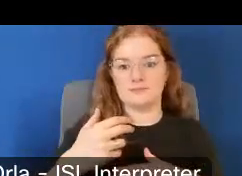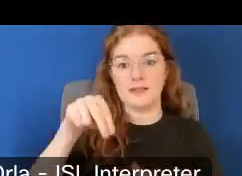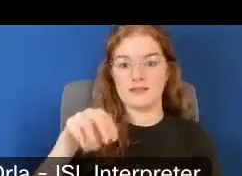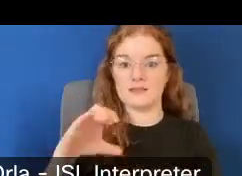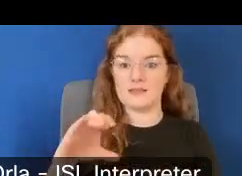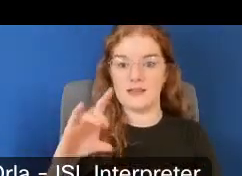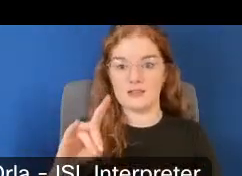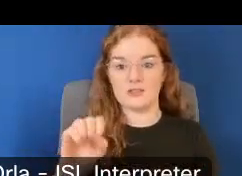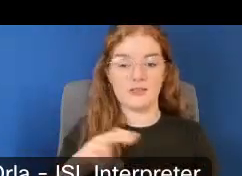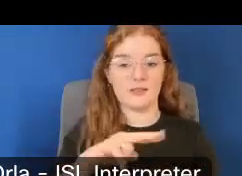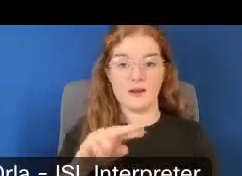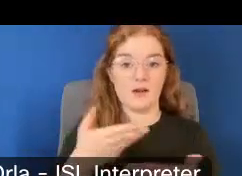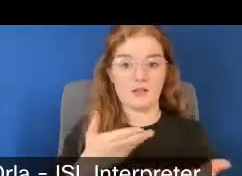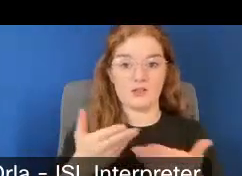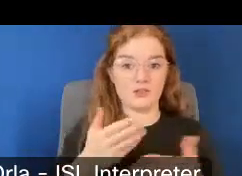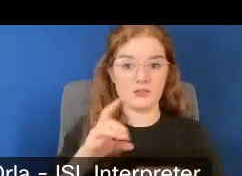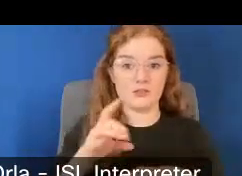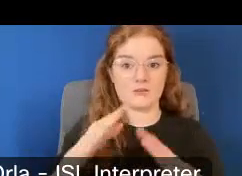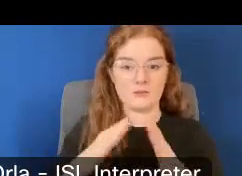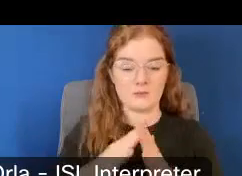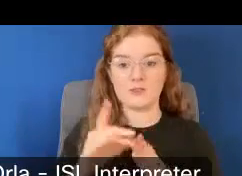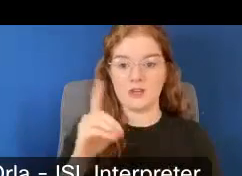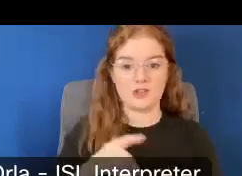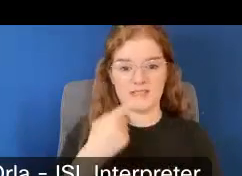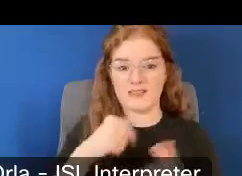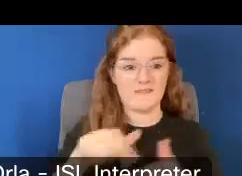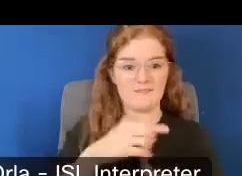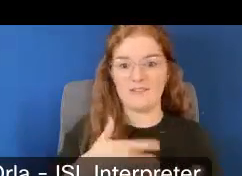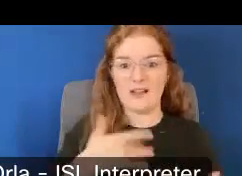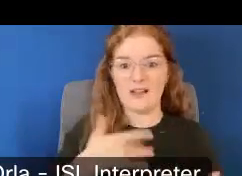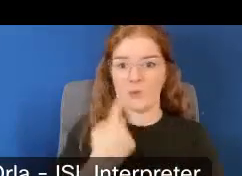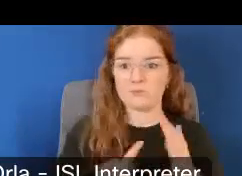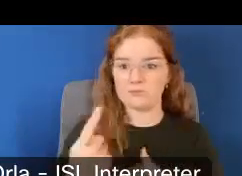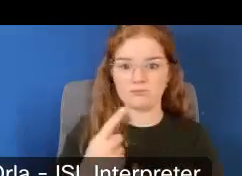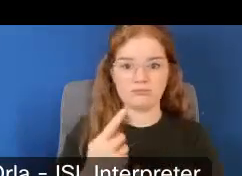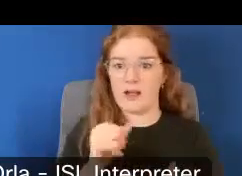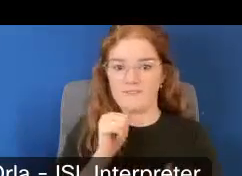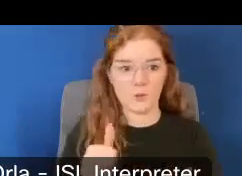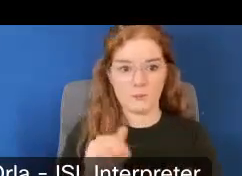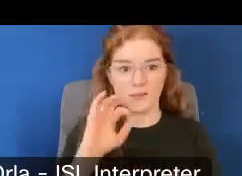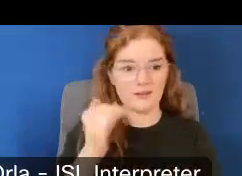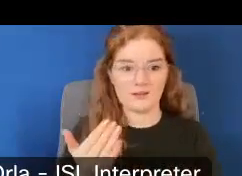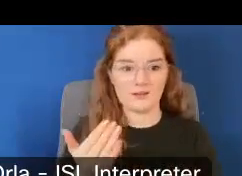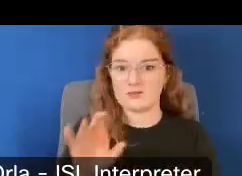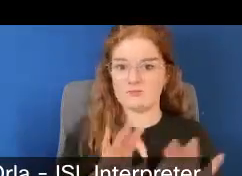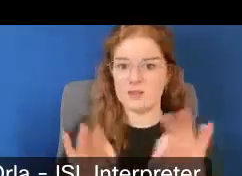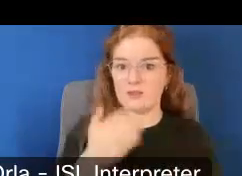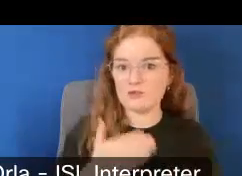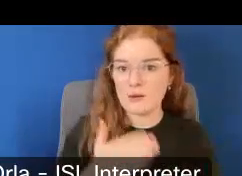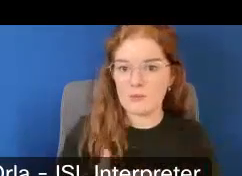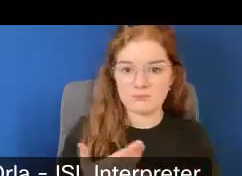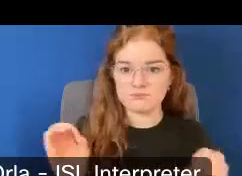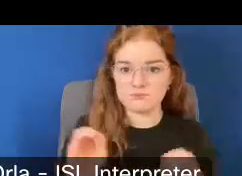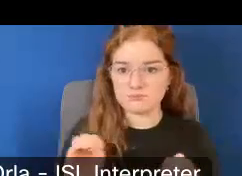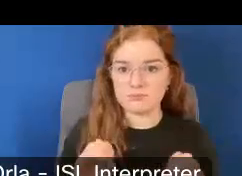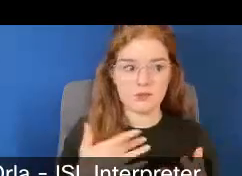NCHDs, so non-consultant hospital doctors, felt that they had no agency due to the kind of transient nature of their jobs, that they would